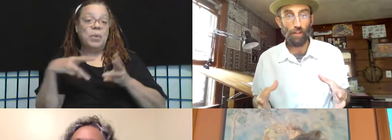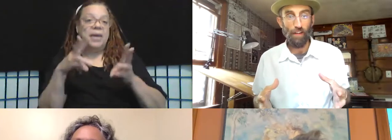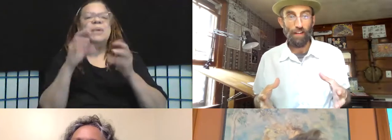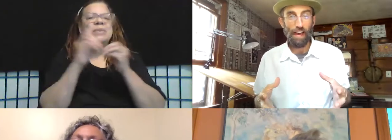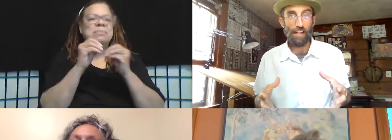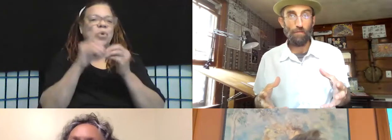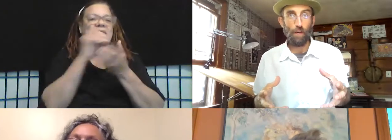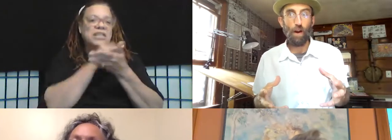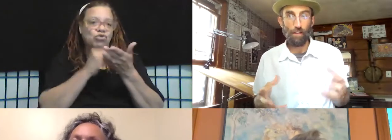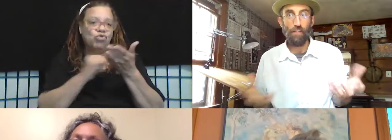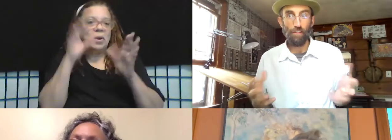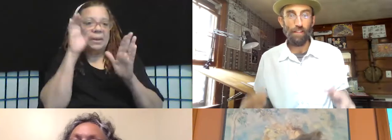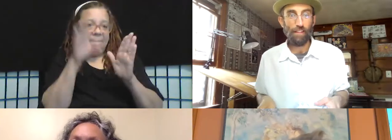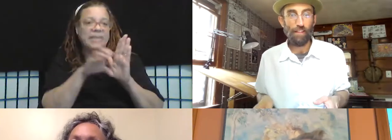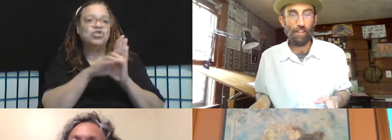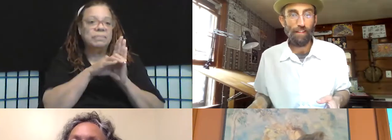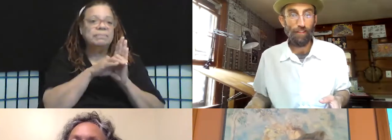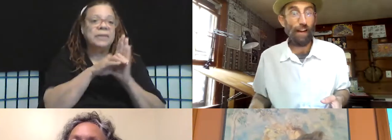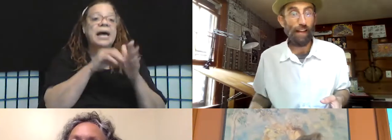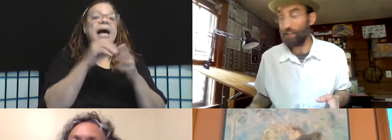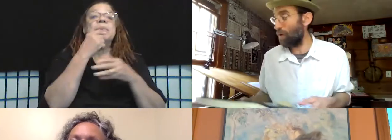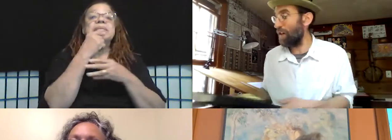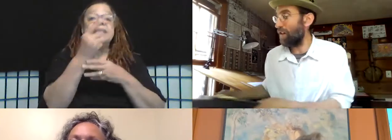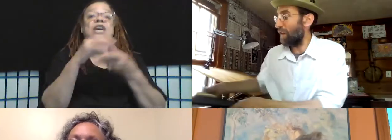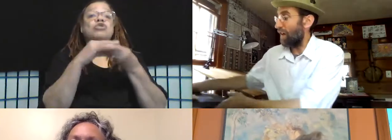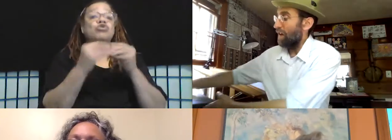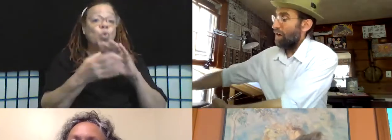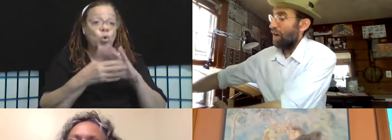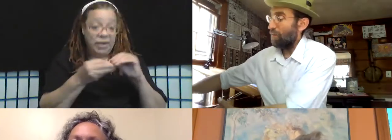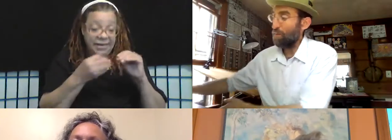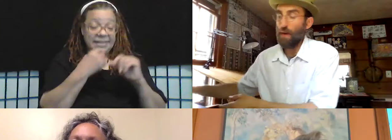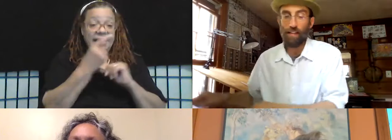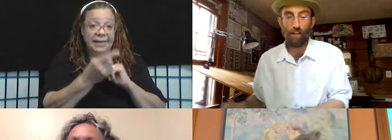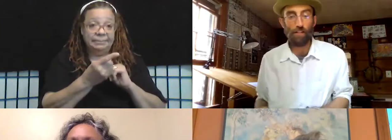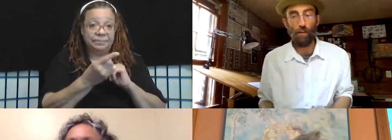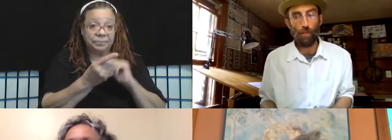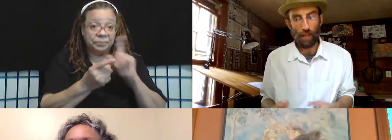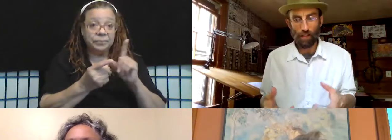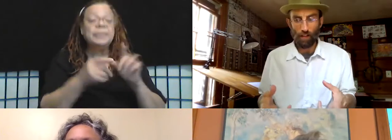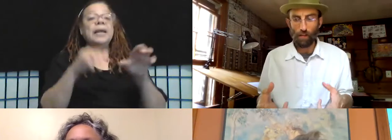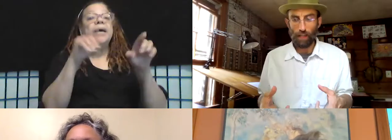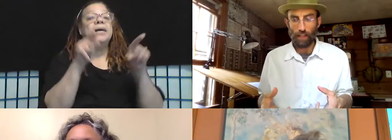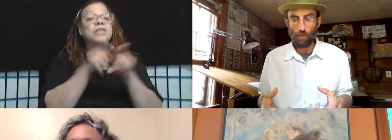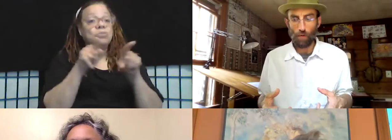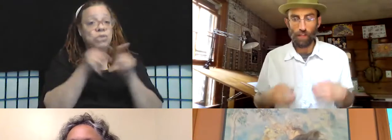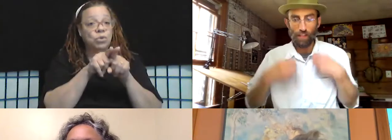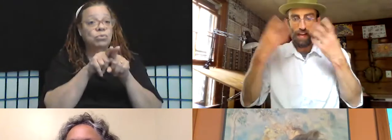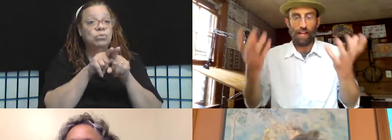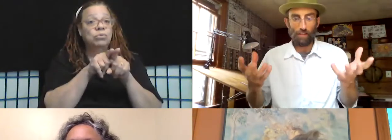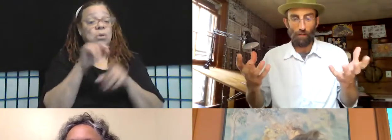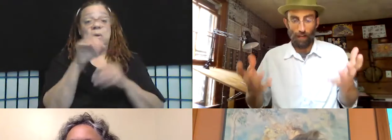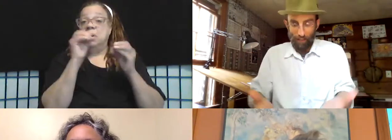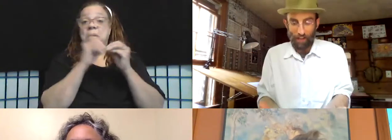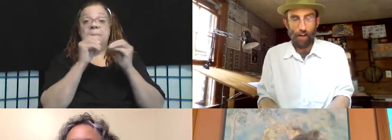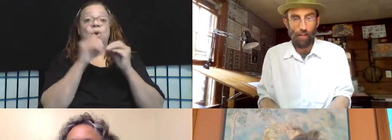a picture. Right. You were still storytelling. Right, it's storytelling, yeah. And it's also like, it's more than just